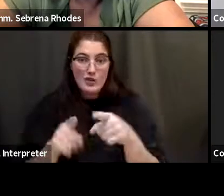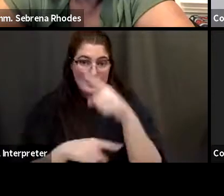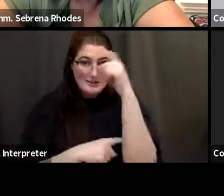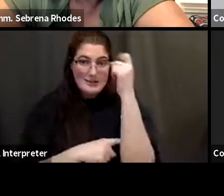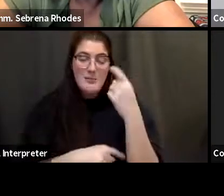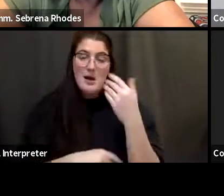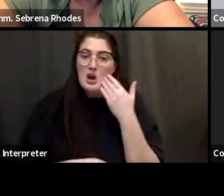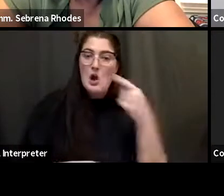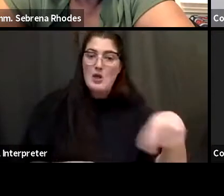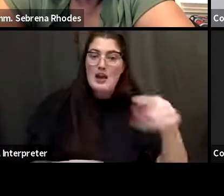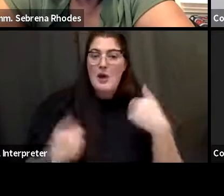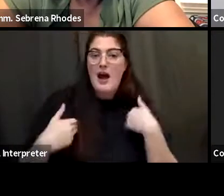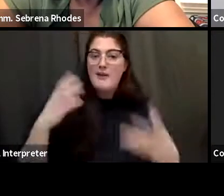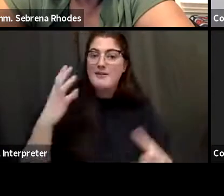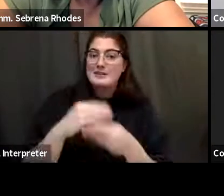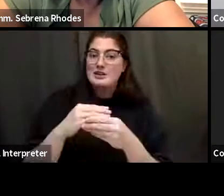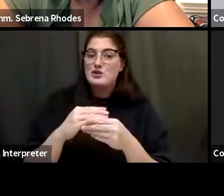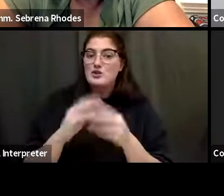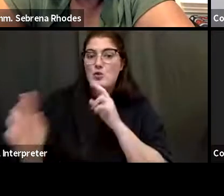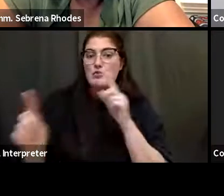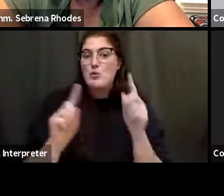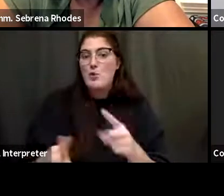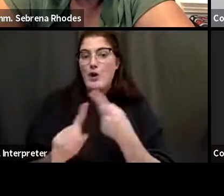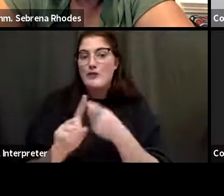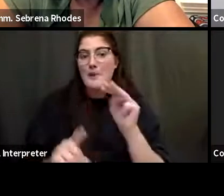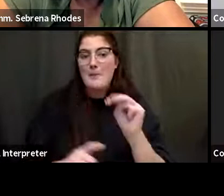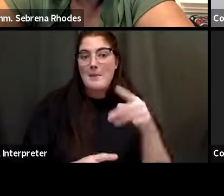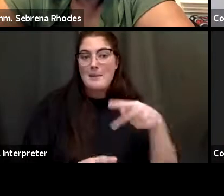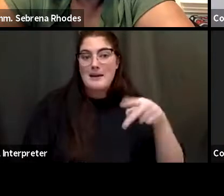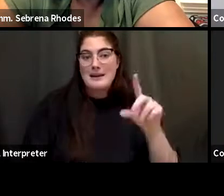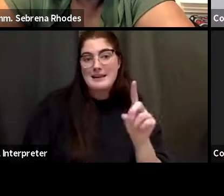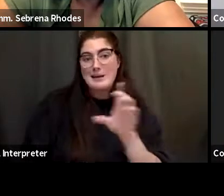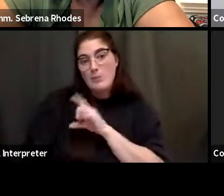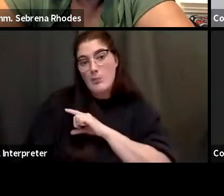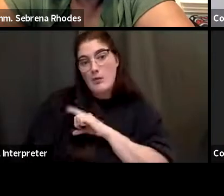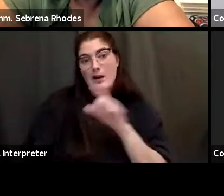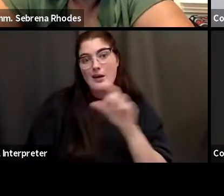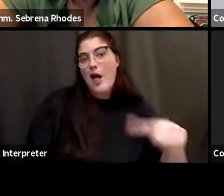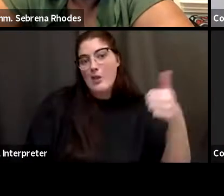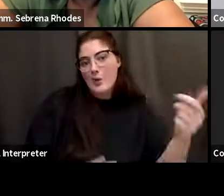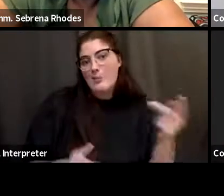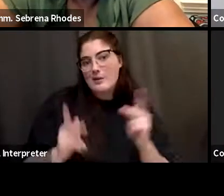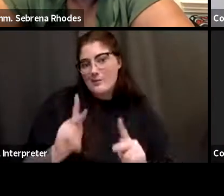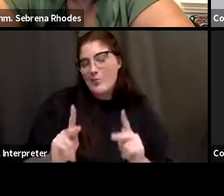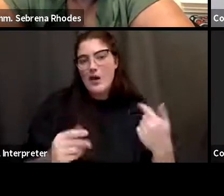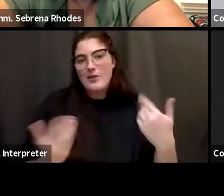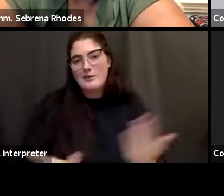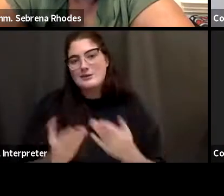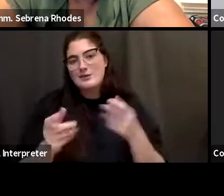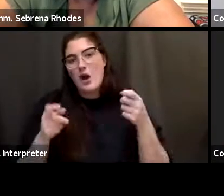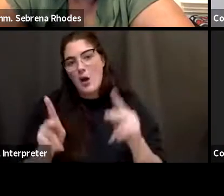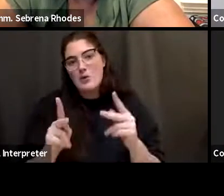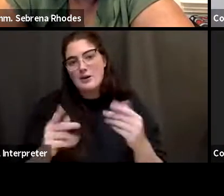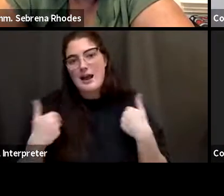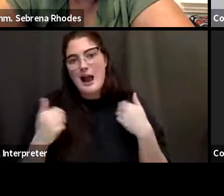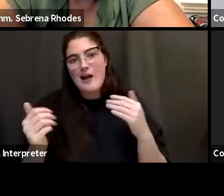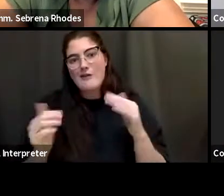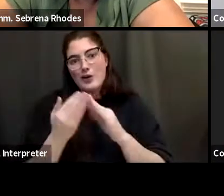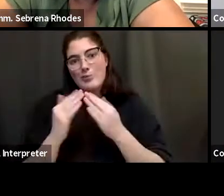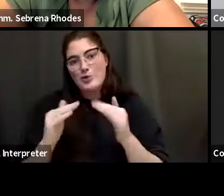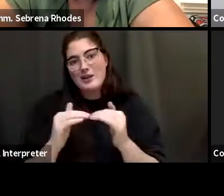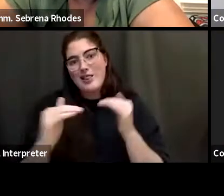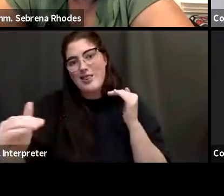have additional reports from MPD and other people. So this will be our opportunity to have a community level